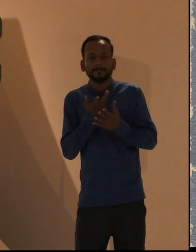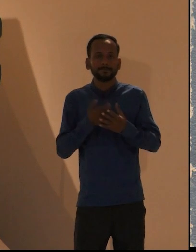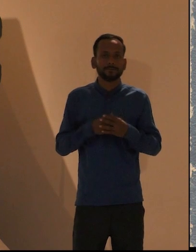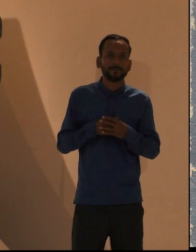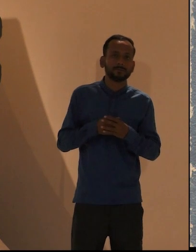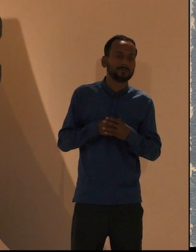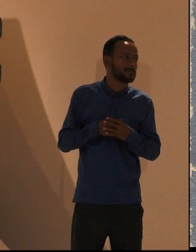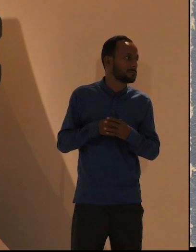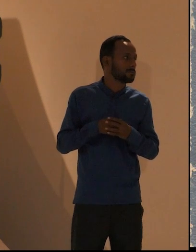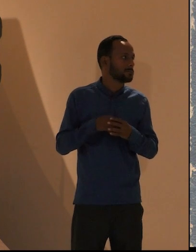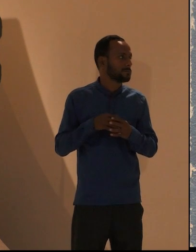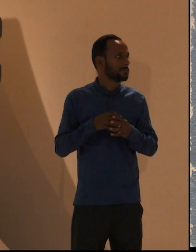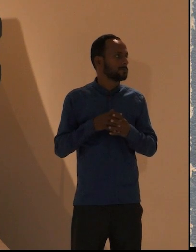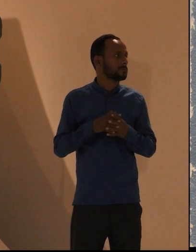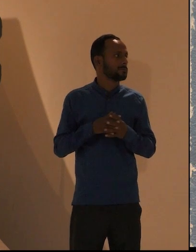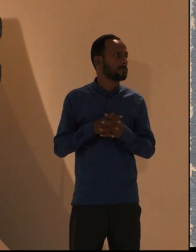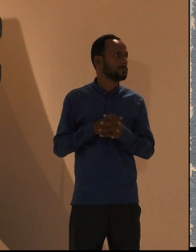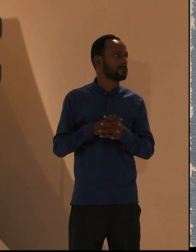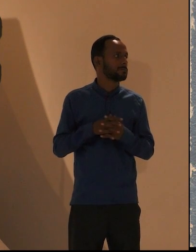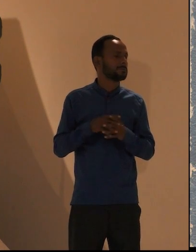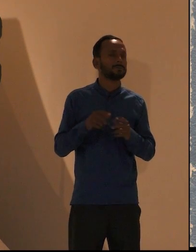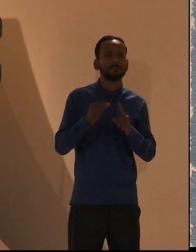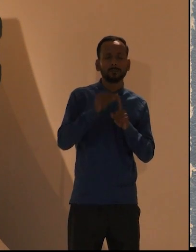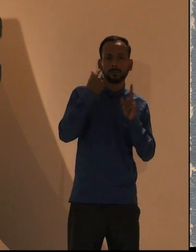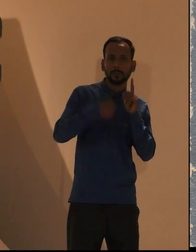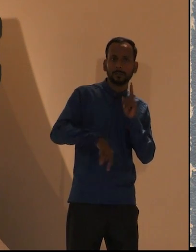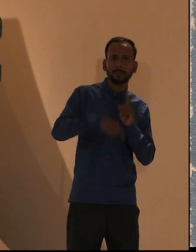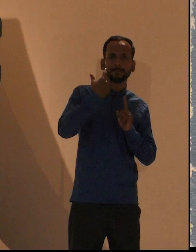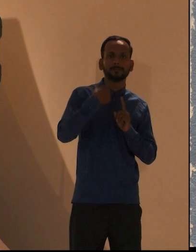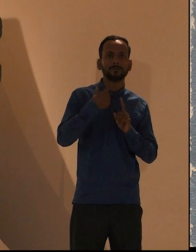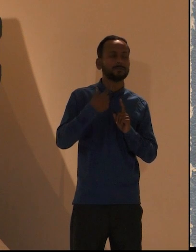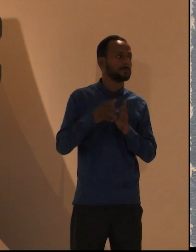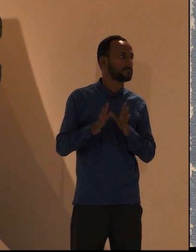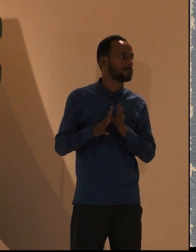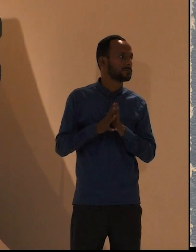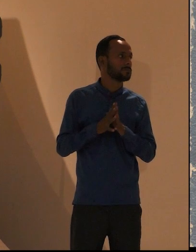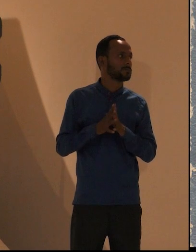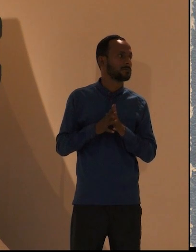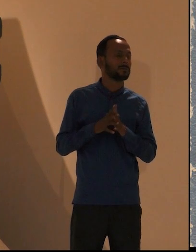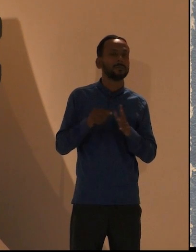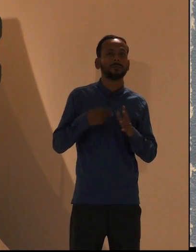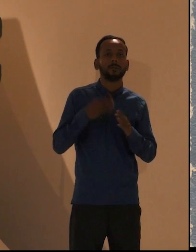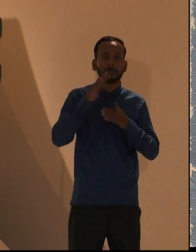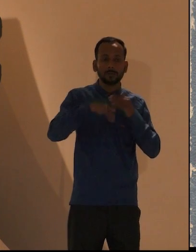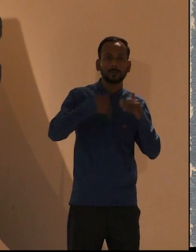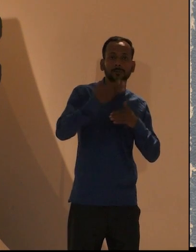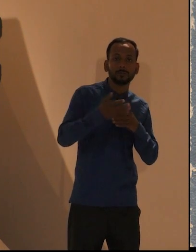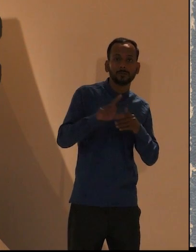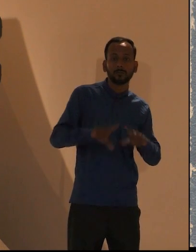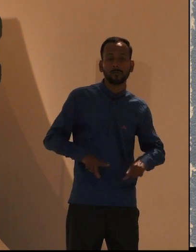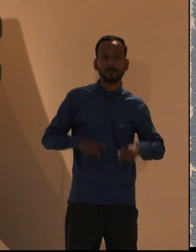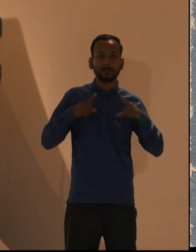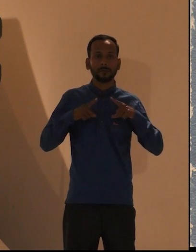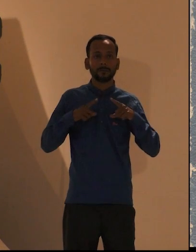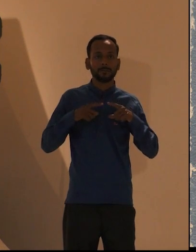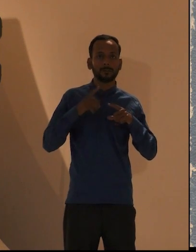the small voices, and so on and so forth. Personally, I think that is what our future lies. We have